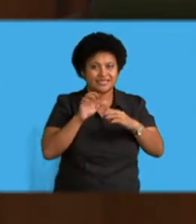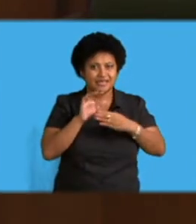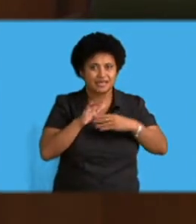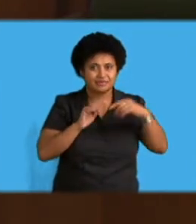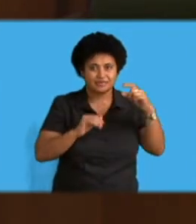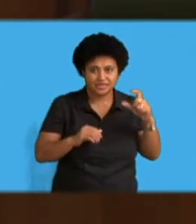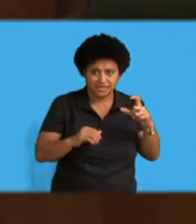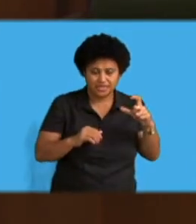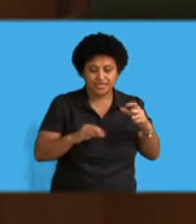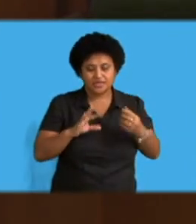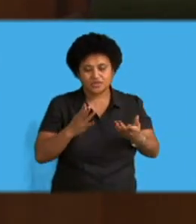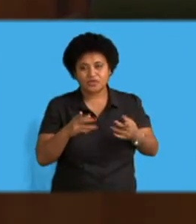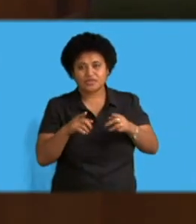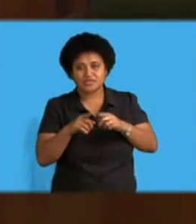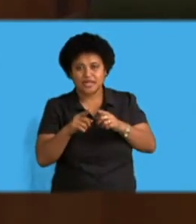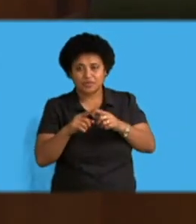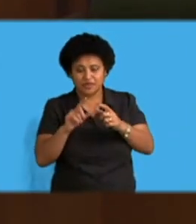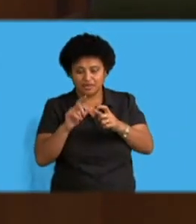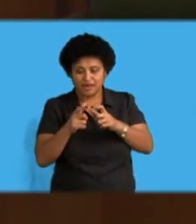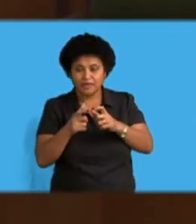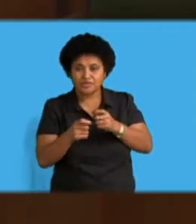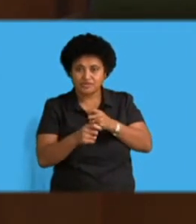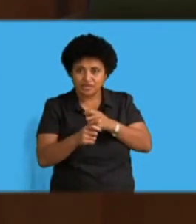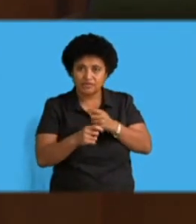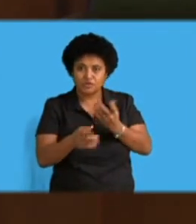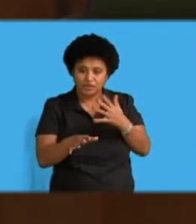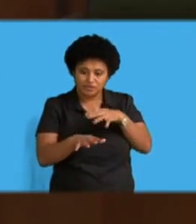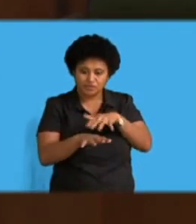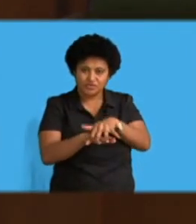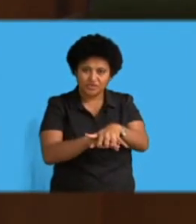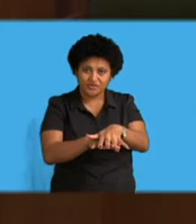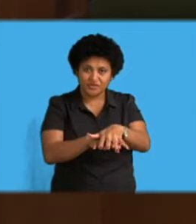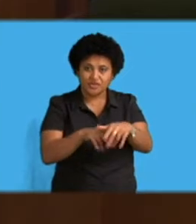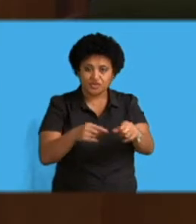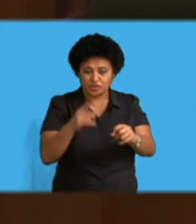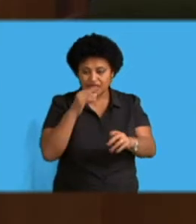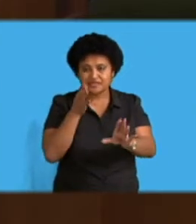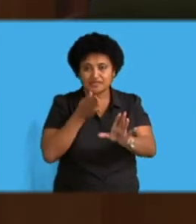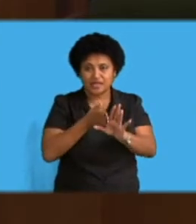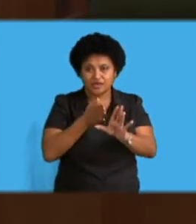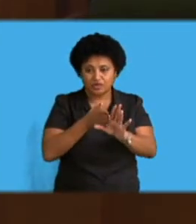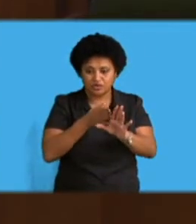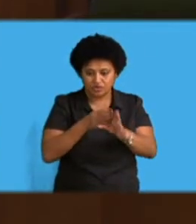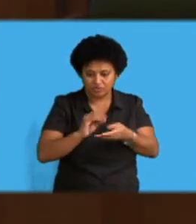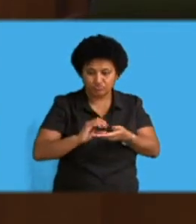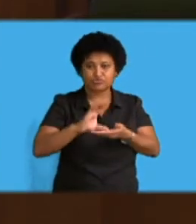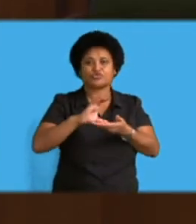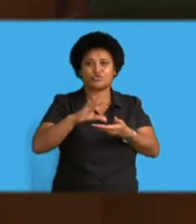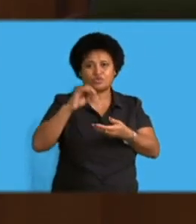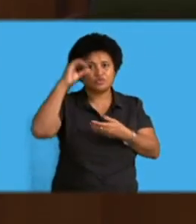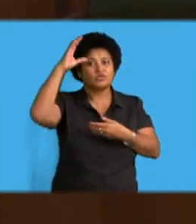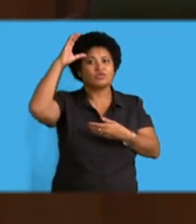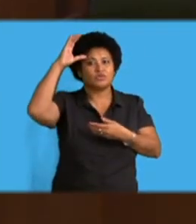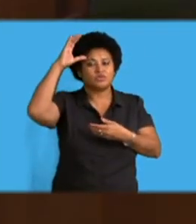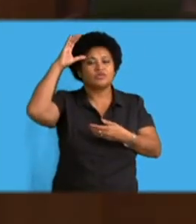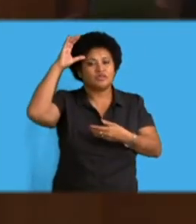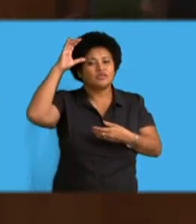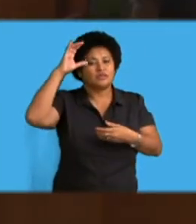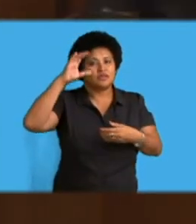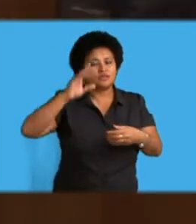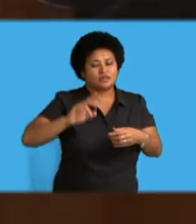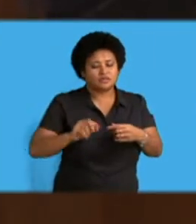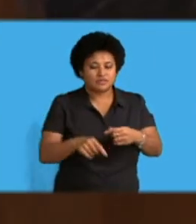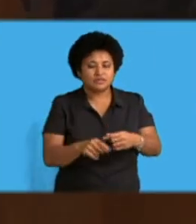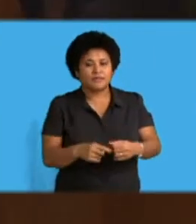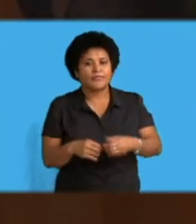and its impacts are being mainstreamed, and it will provide the psychological boost to PDMCs. The argument from the ADB management at one point